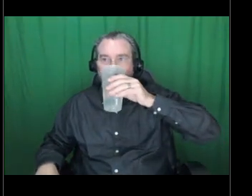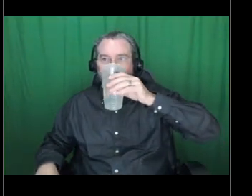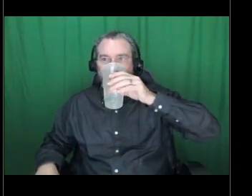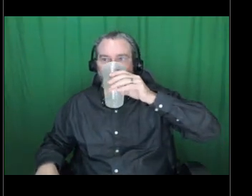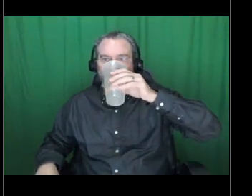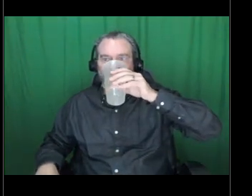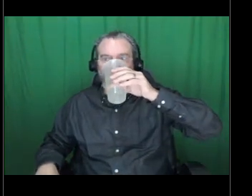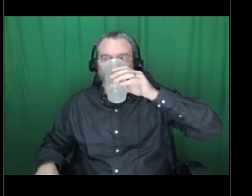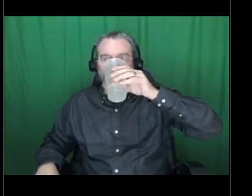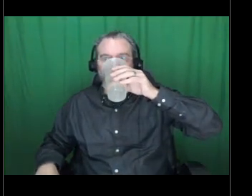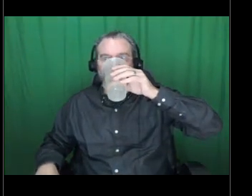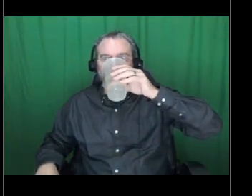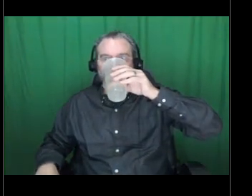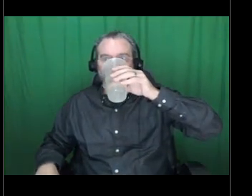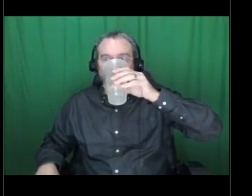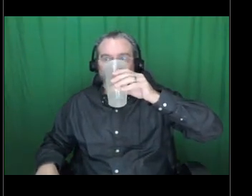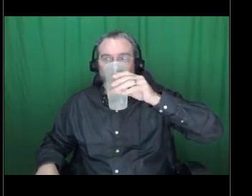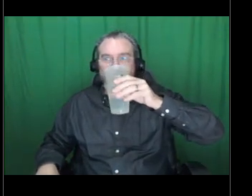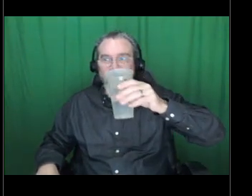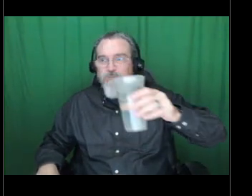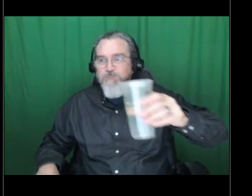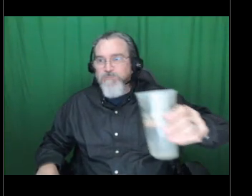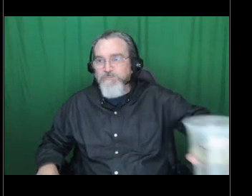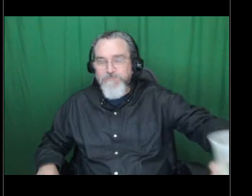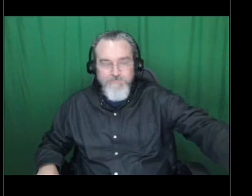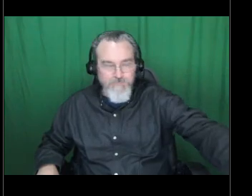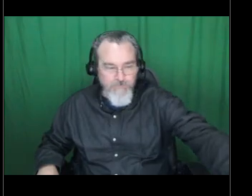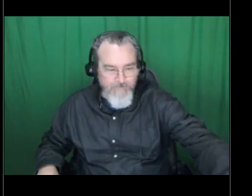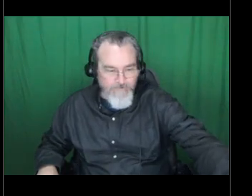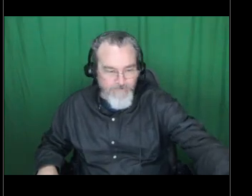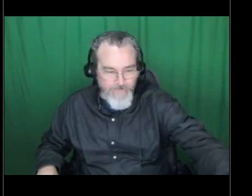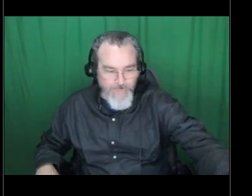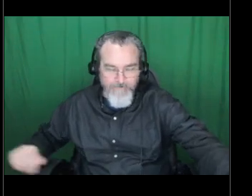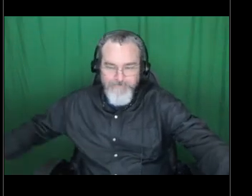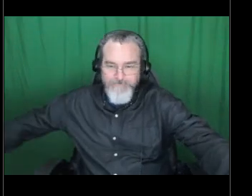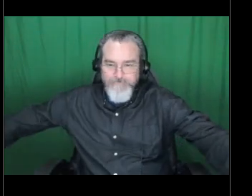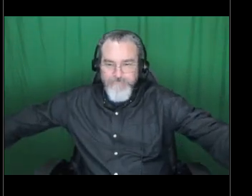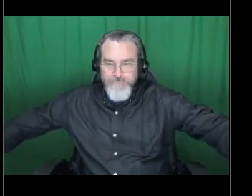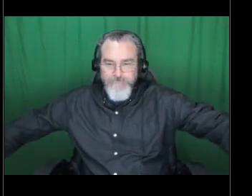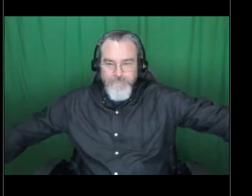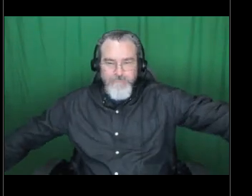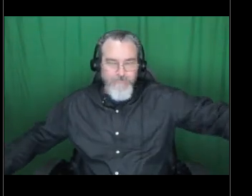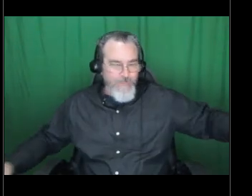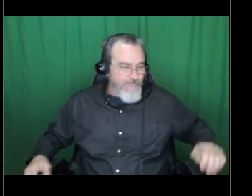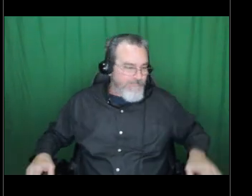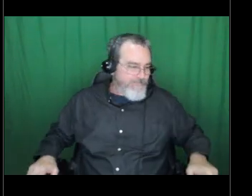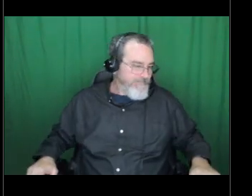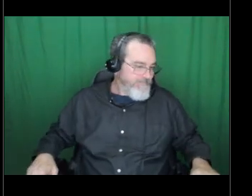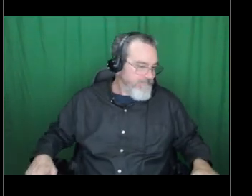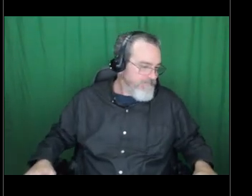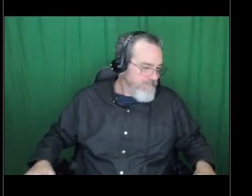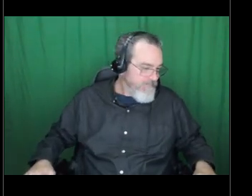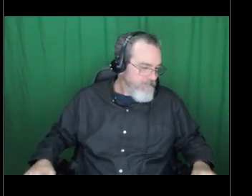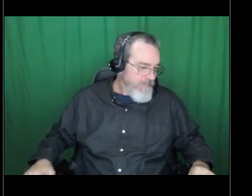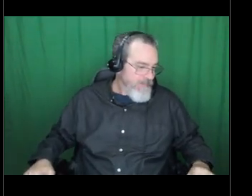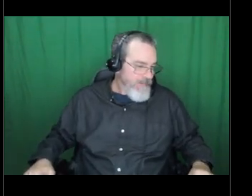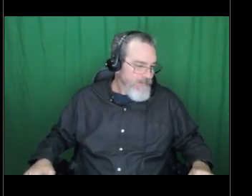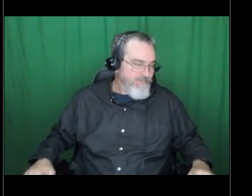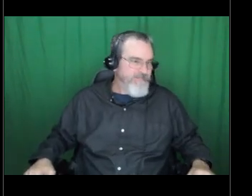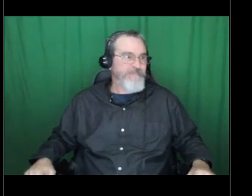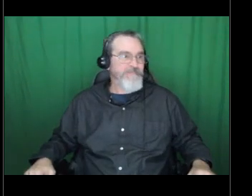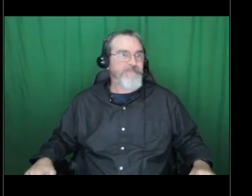inches. 24 is your first option, 36 is your second option,